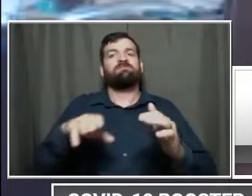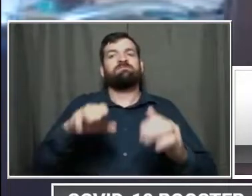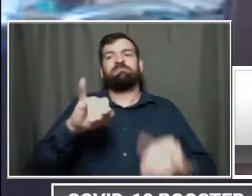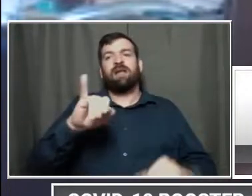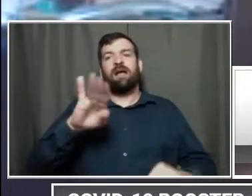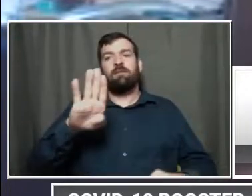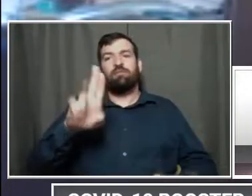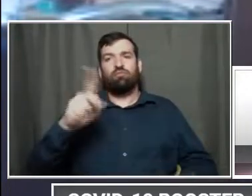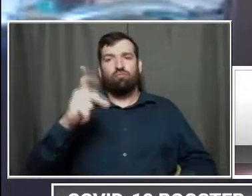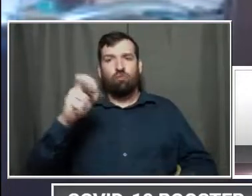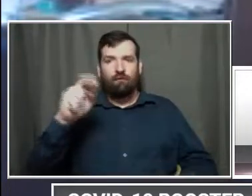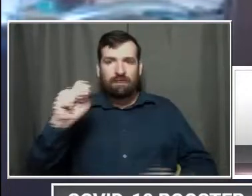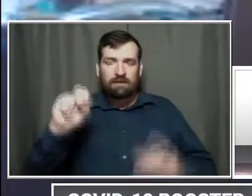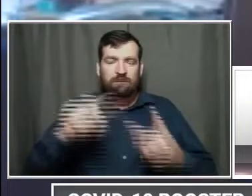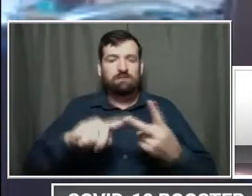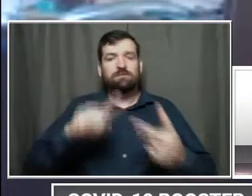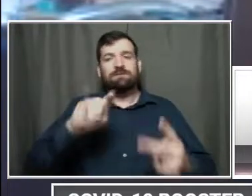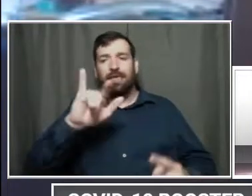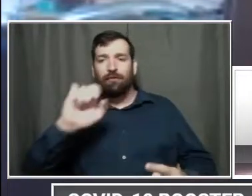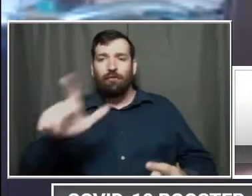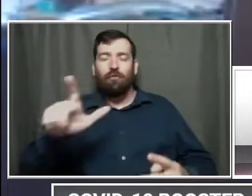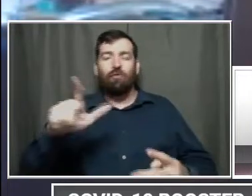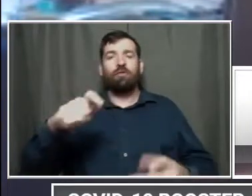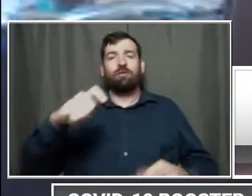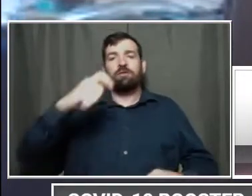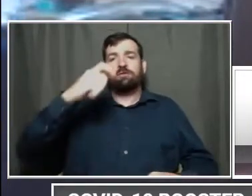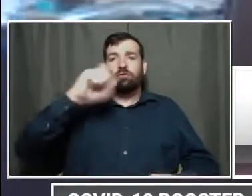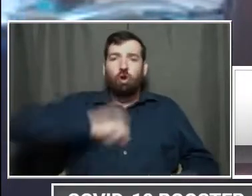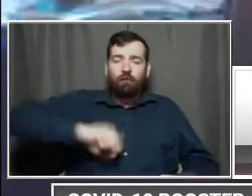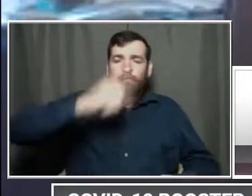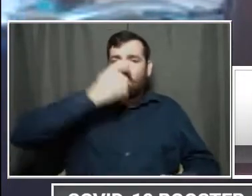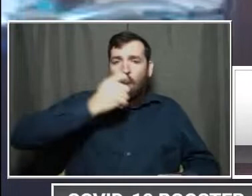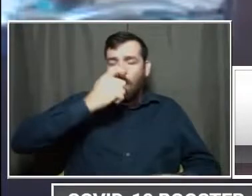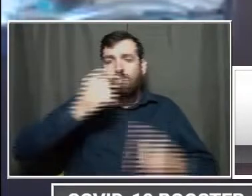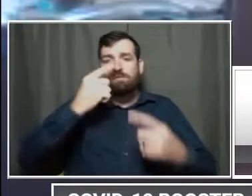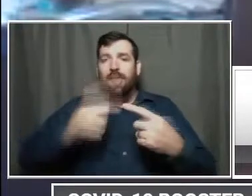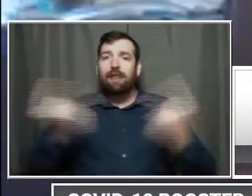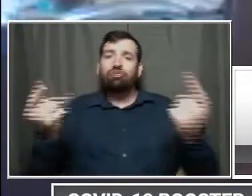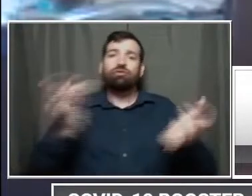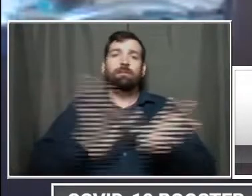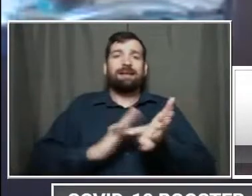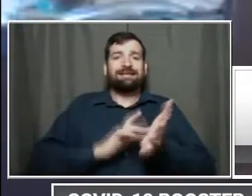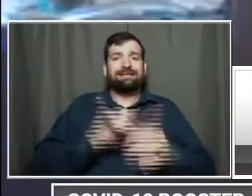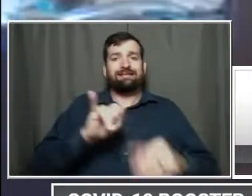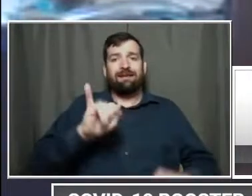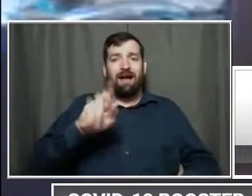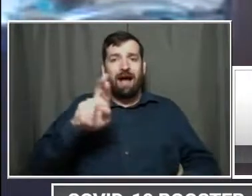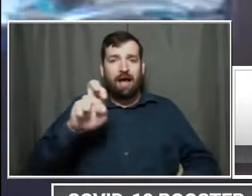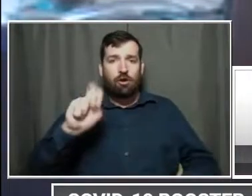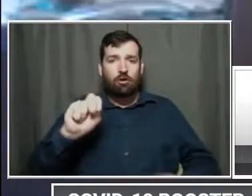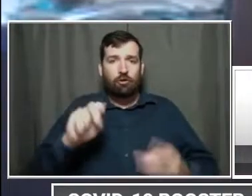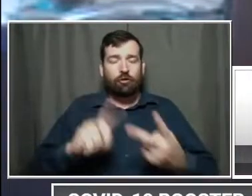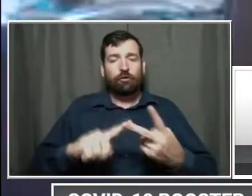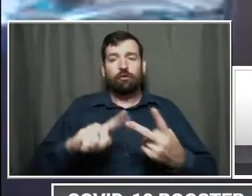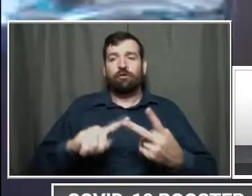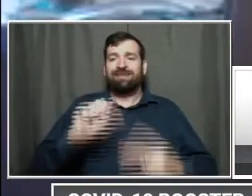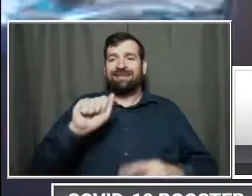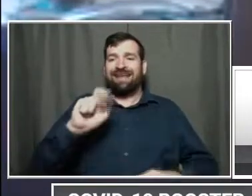Tylenol, over-the-counter cough and cold medicines, allergy medicines, iron,